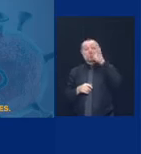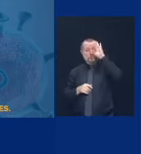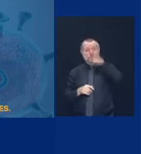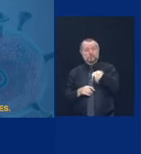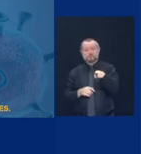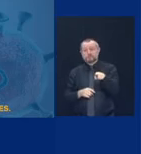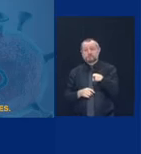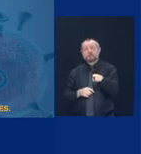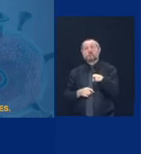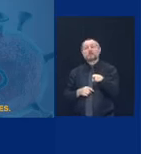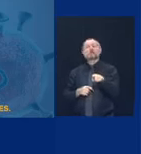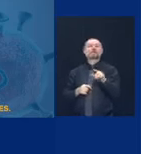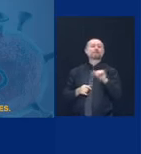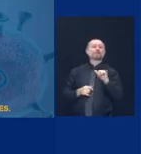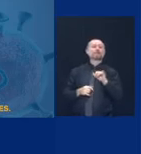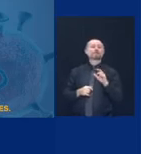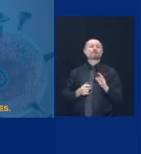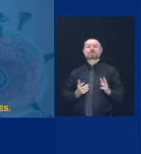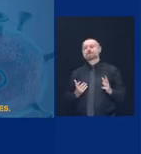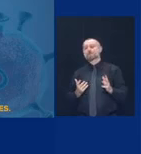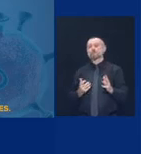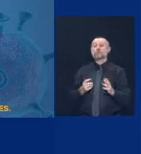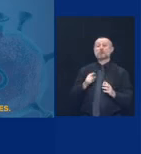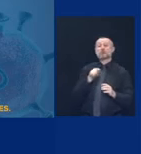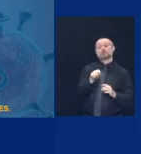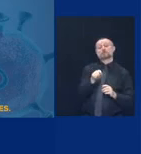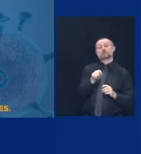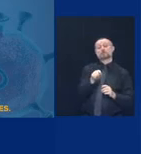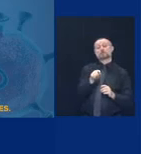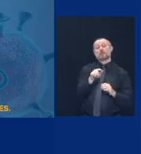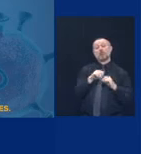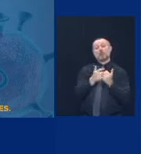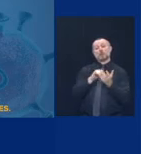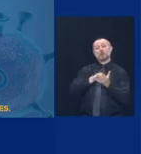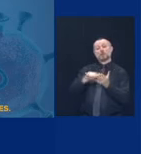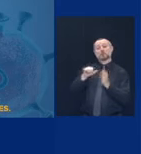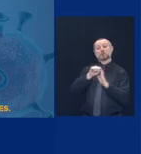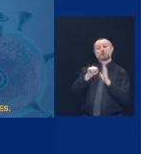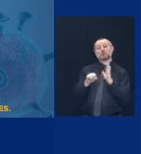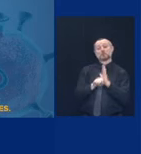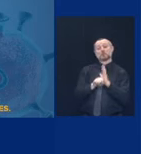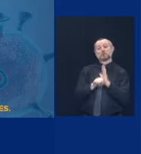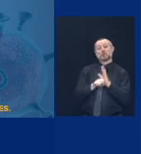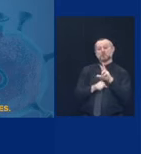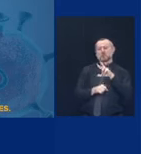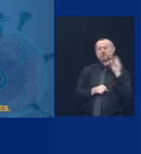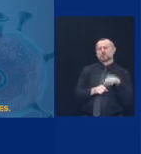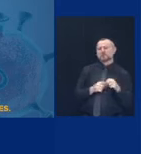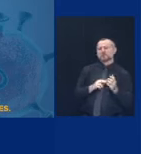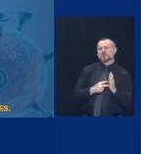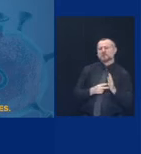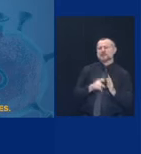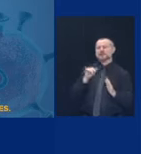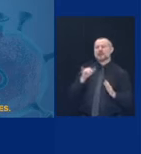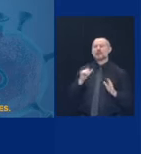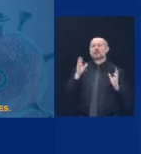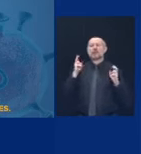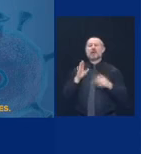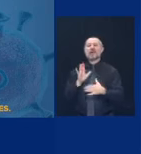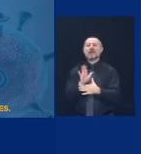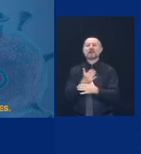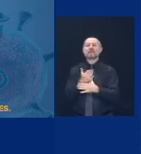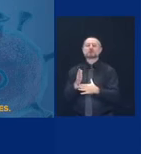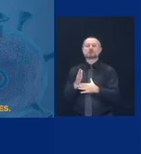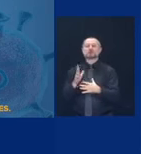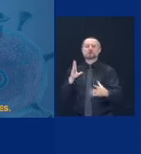3%, the way the state determines 3%, is it's an average over the past